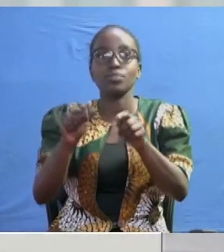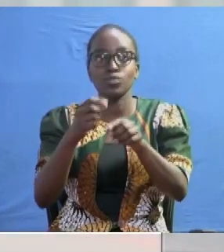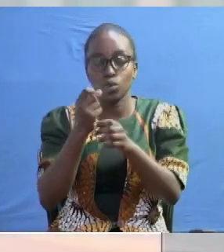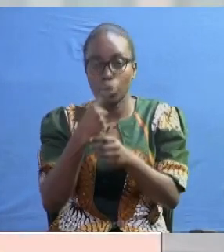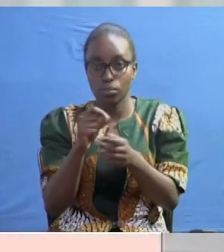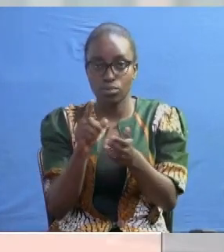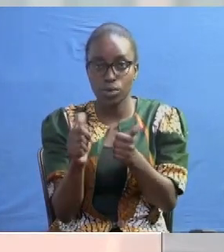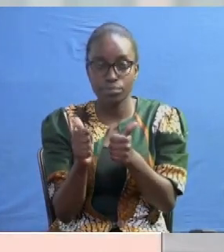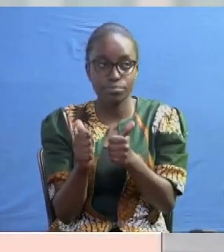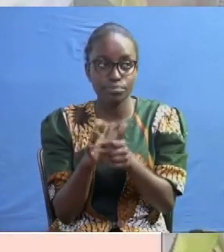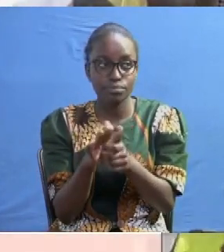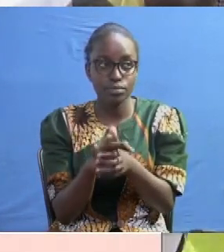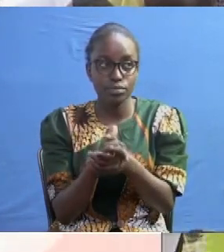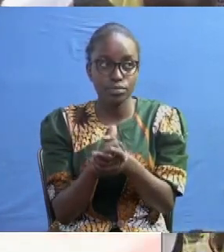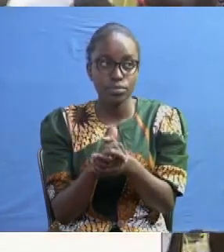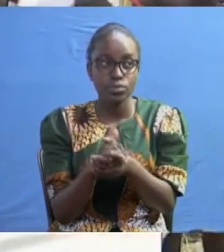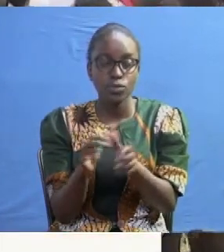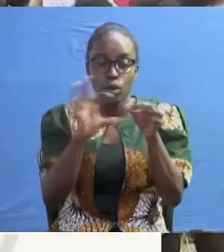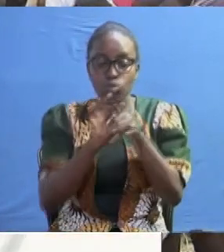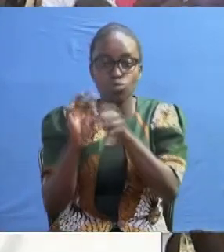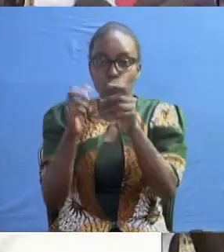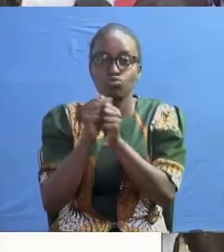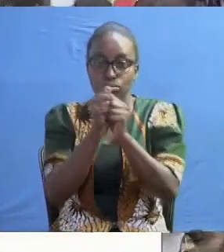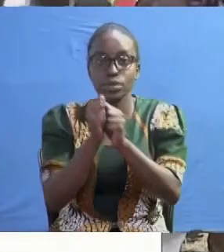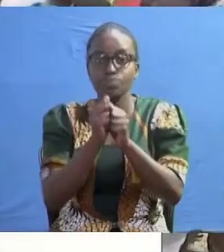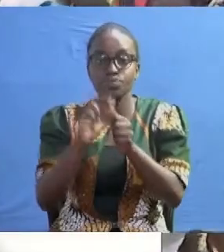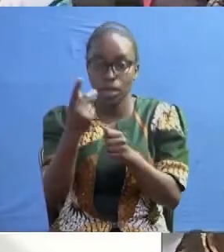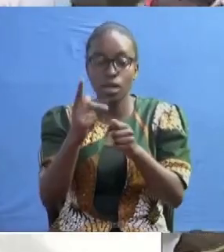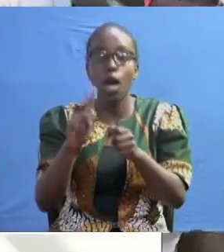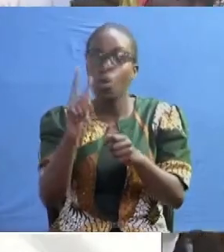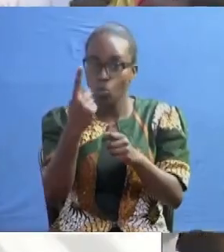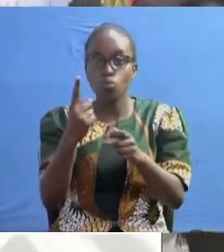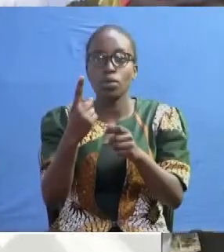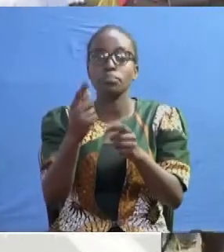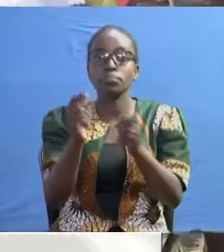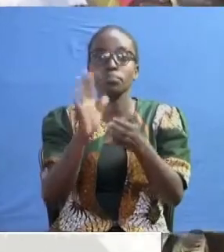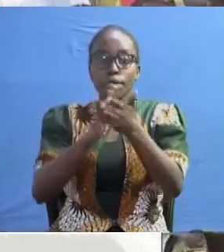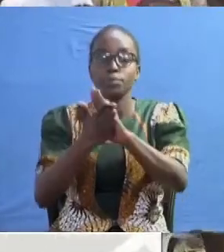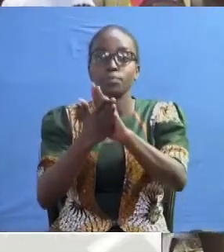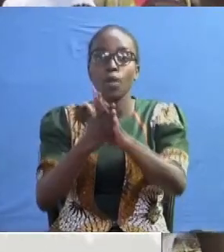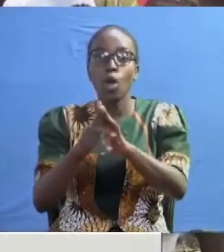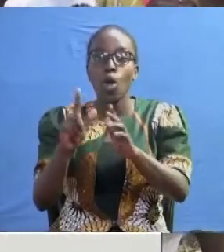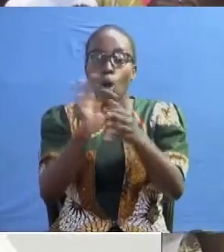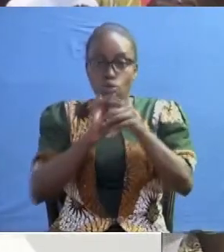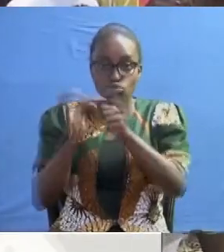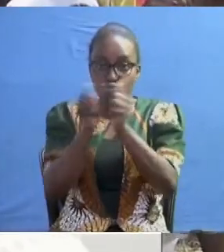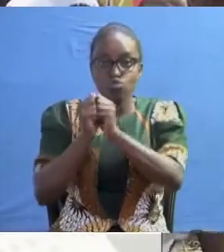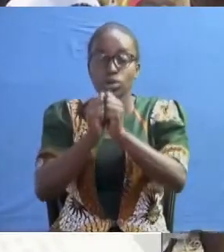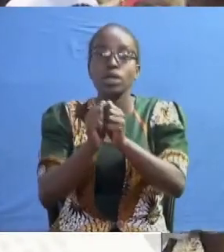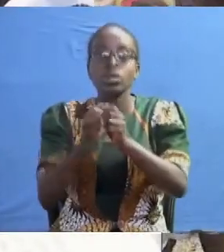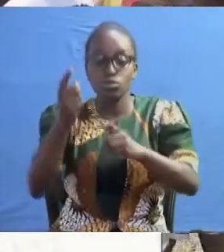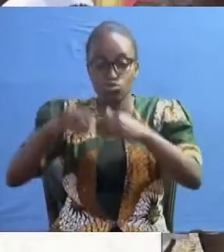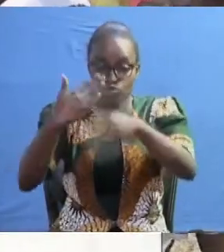a look. Munasema tuunganishe Kenya. Yes. Iwe moja. Yes. Kwa umoja tupange mambo ya kupeleka Kenya